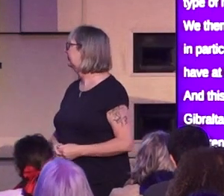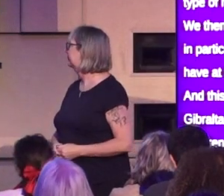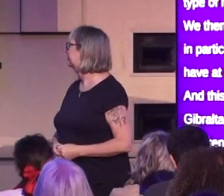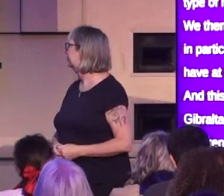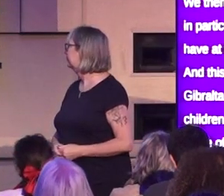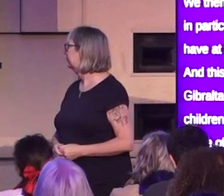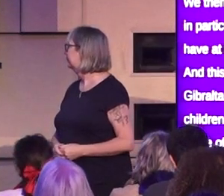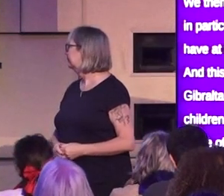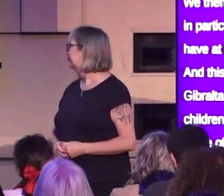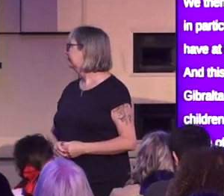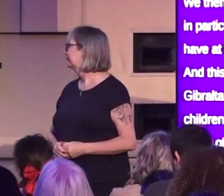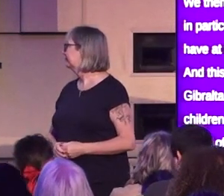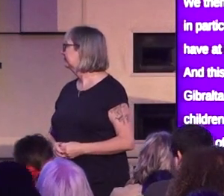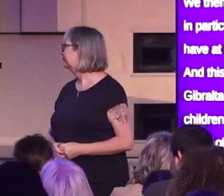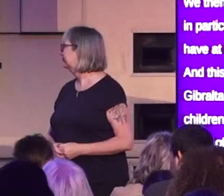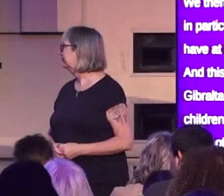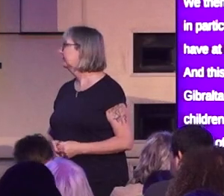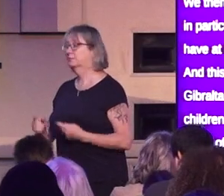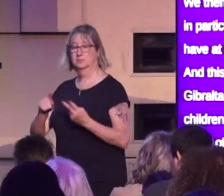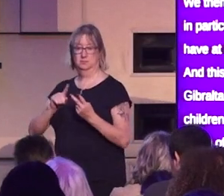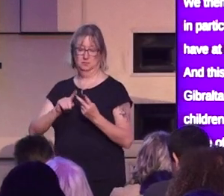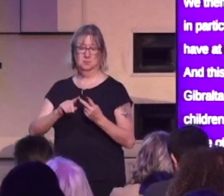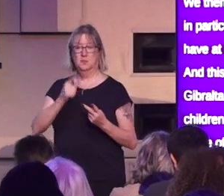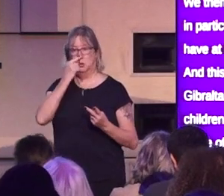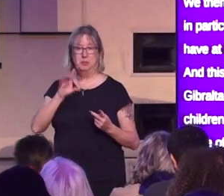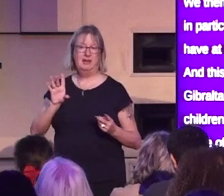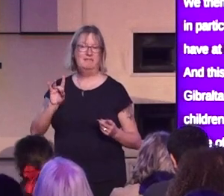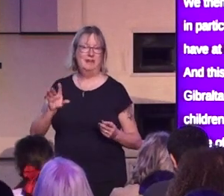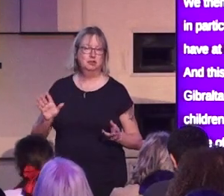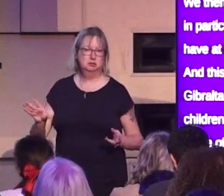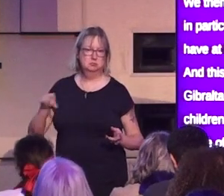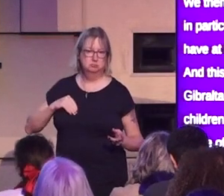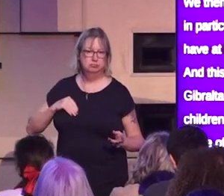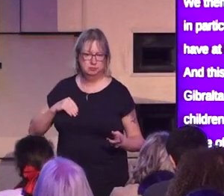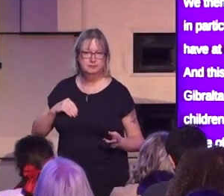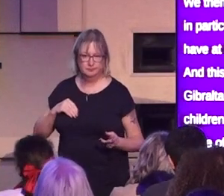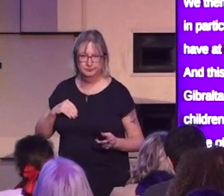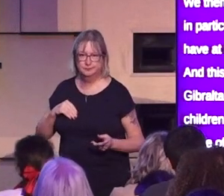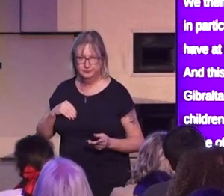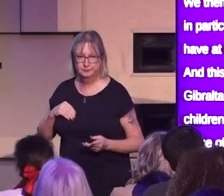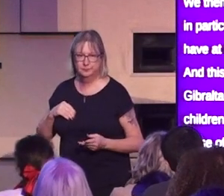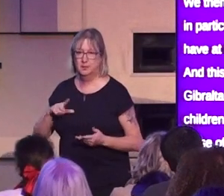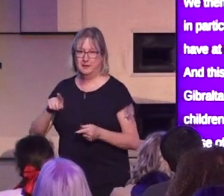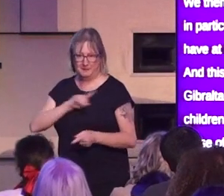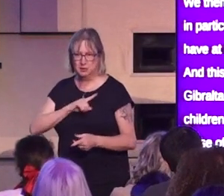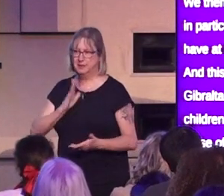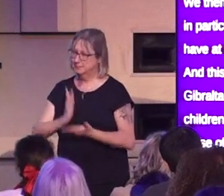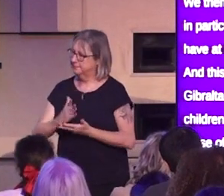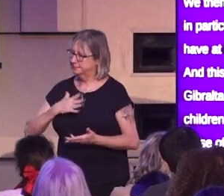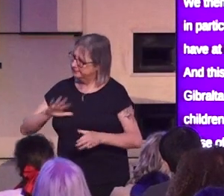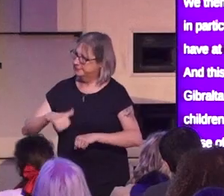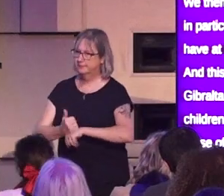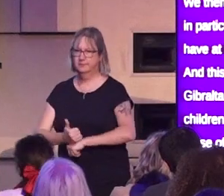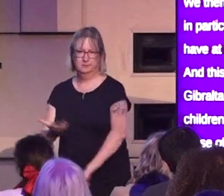hearing losses are usually to do with infections, so hence a strong, robust vaccination program is